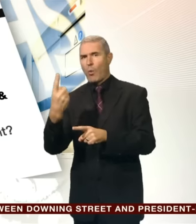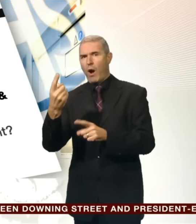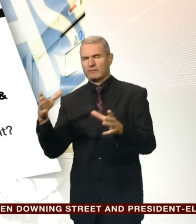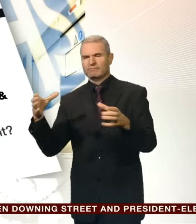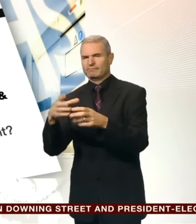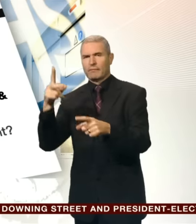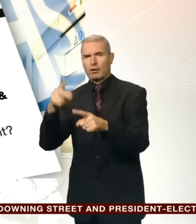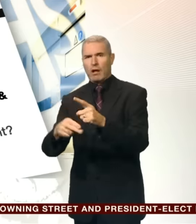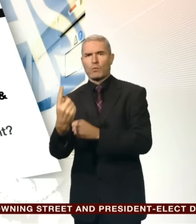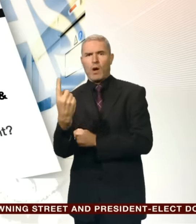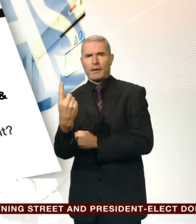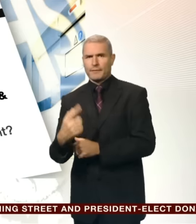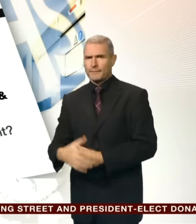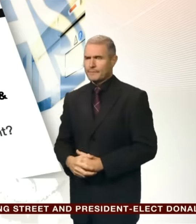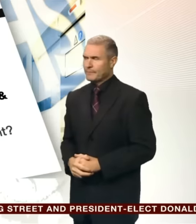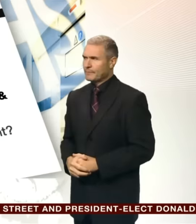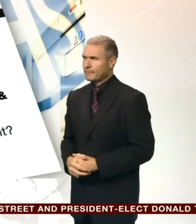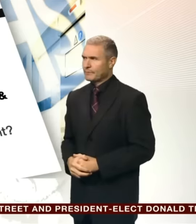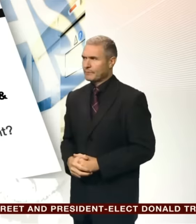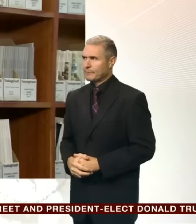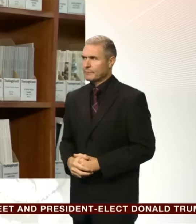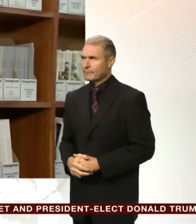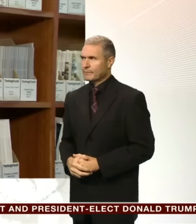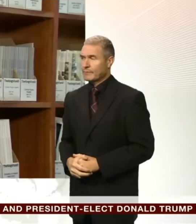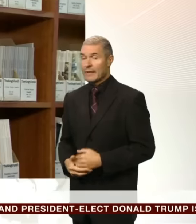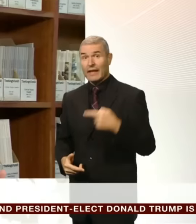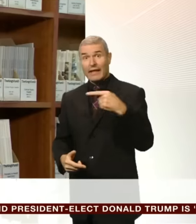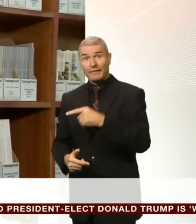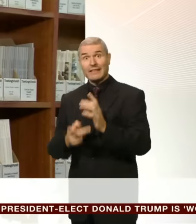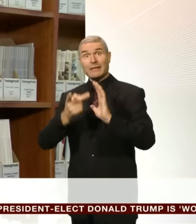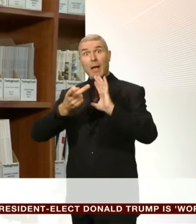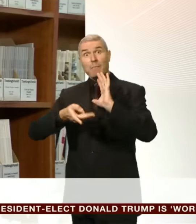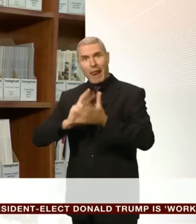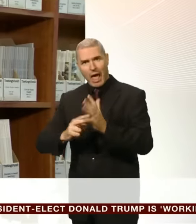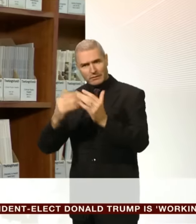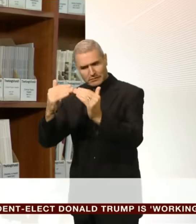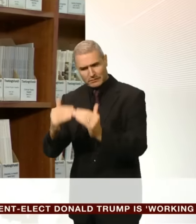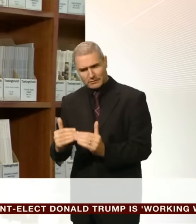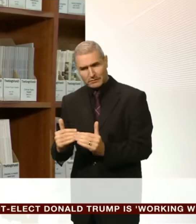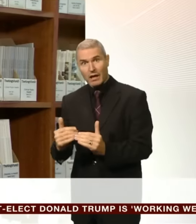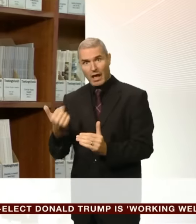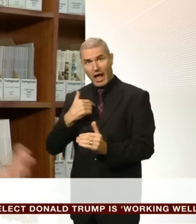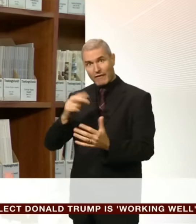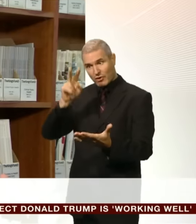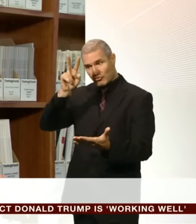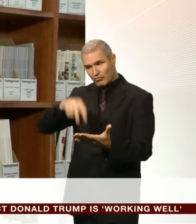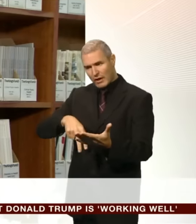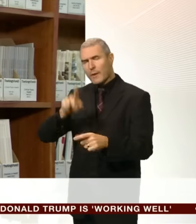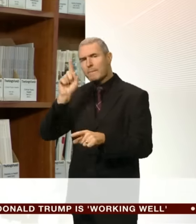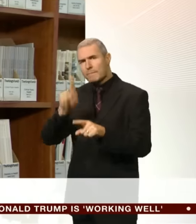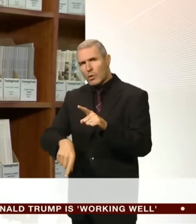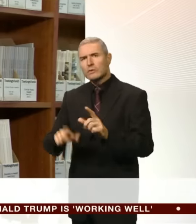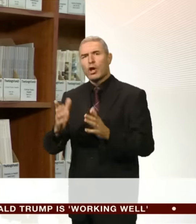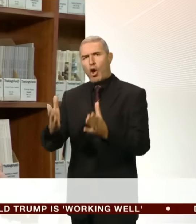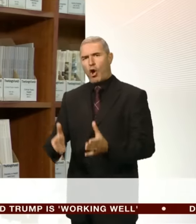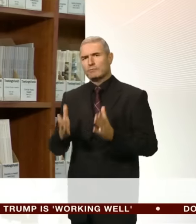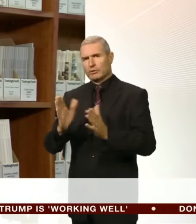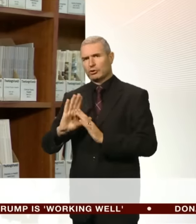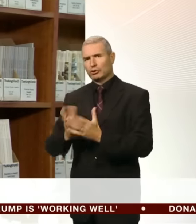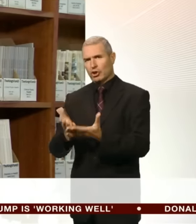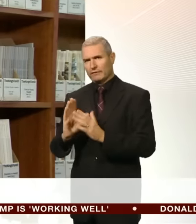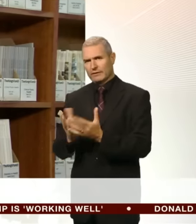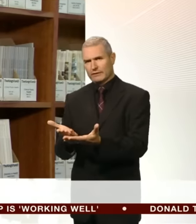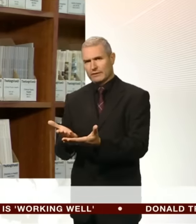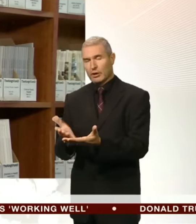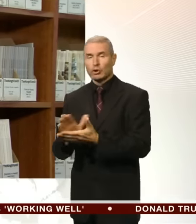in the Cheshire and Mersey area. The cuts in the plans that I've reviewed mainly affect hospital services, so reducing